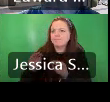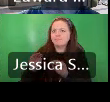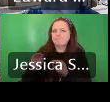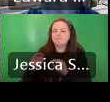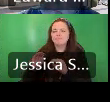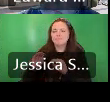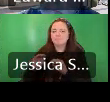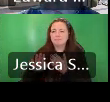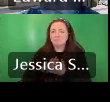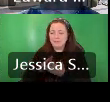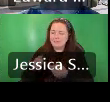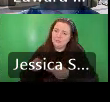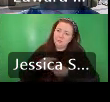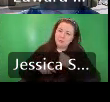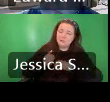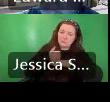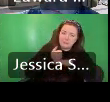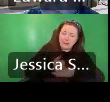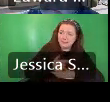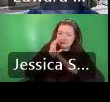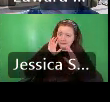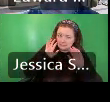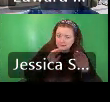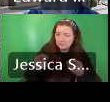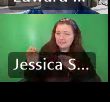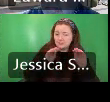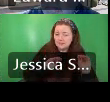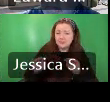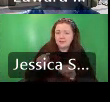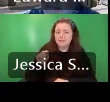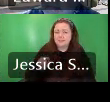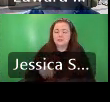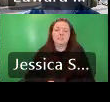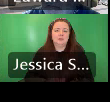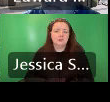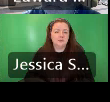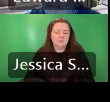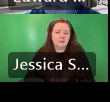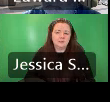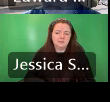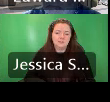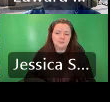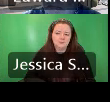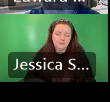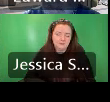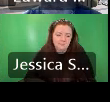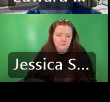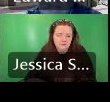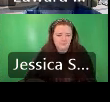level. Again, that's more around education as well, into educating people.